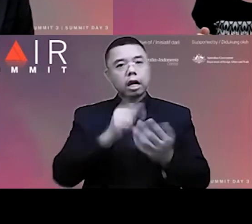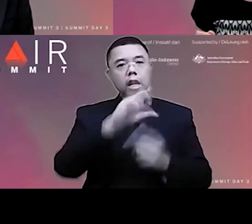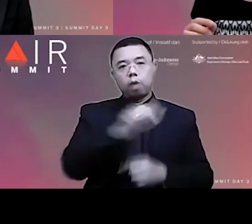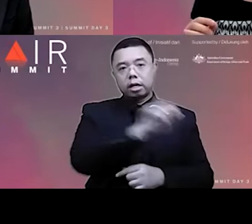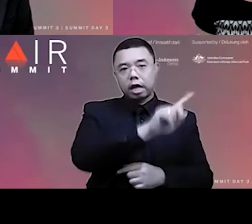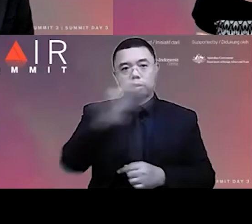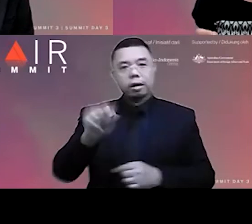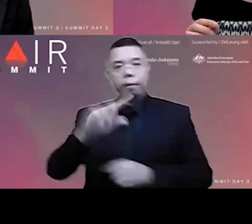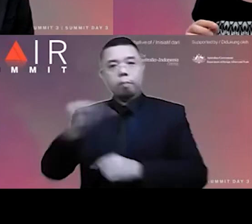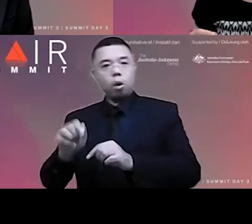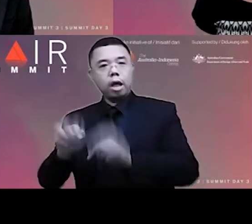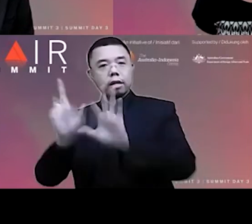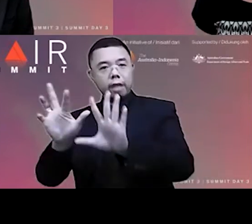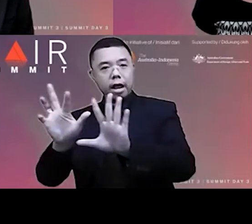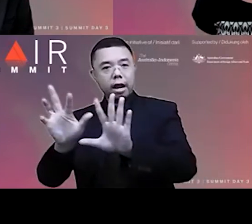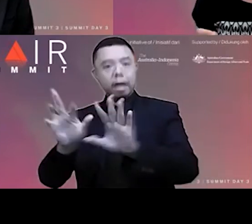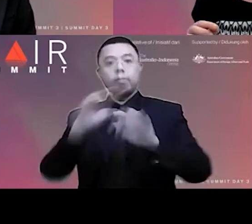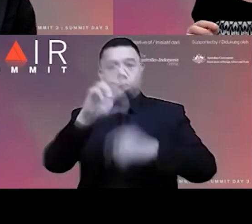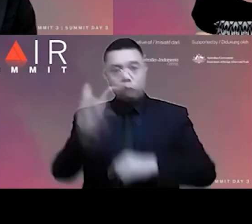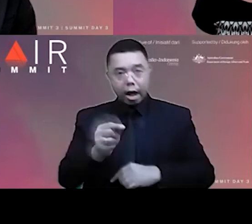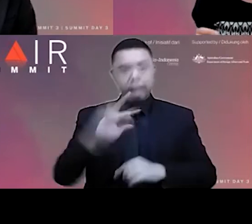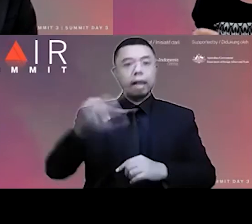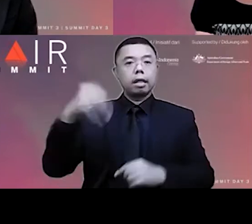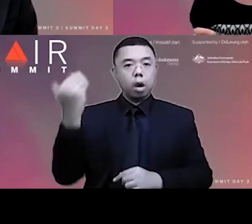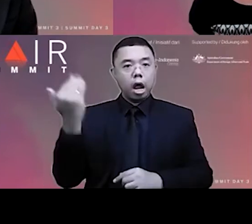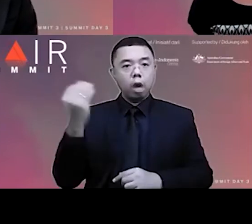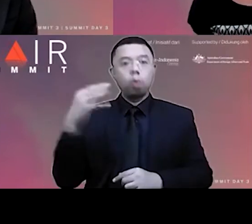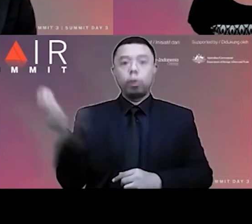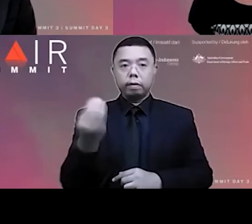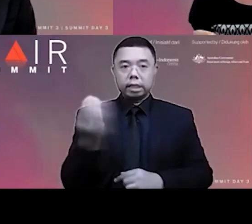year, tourism has lost $200